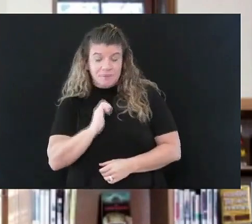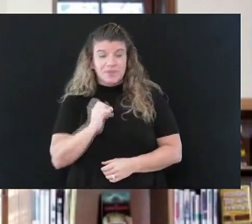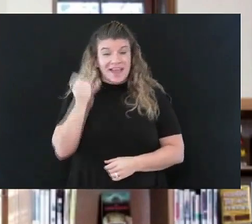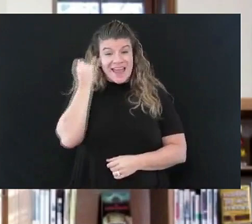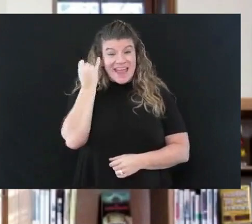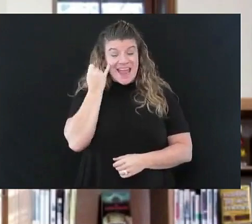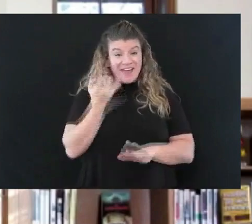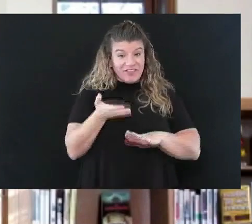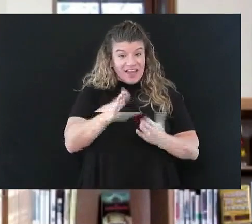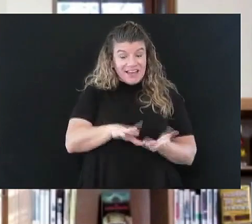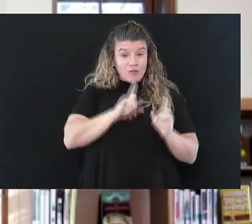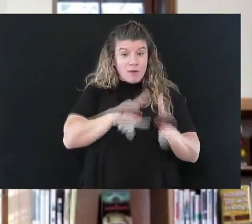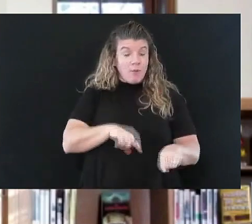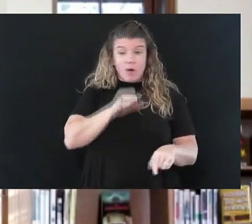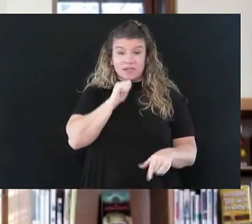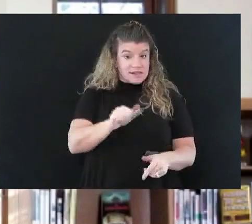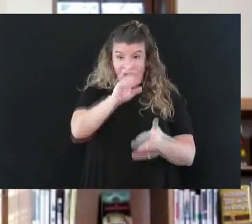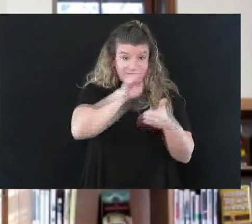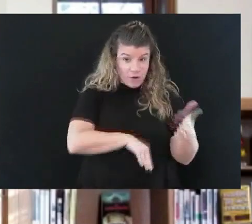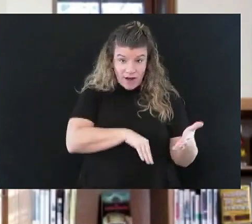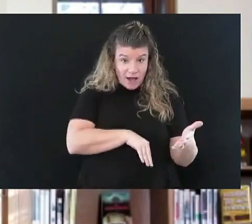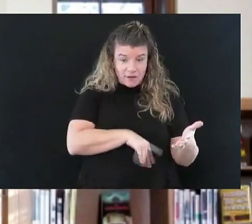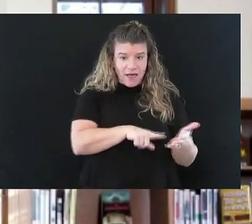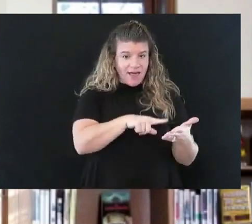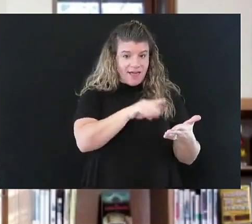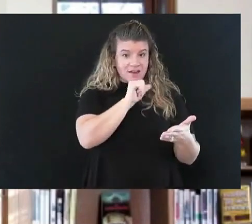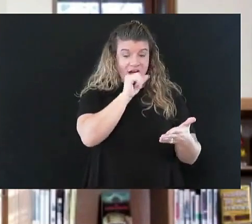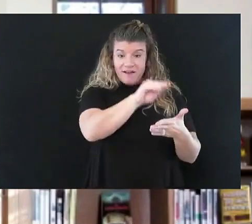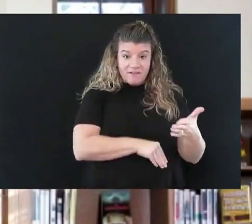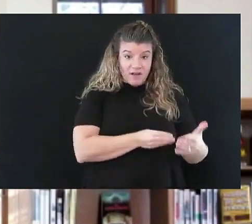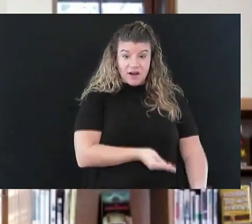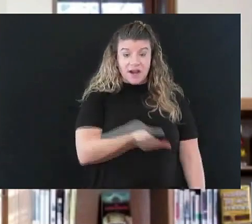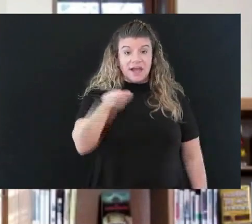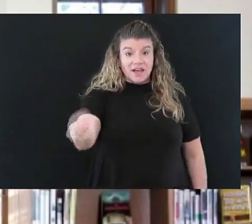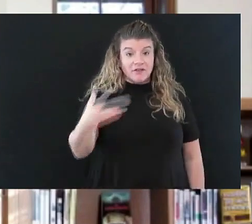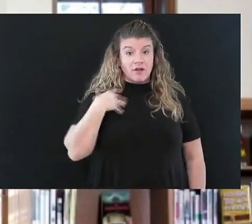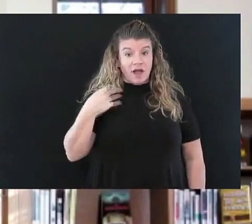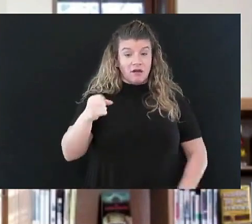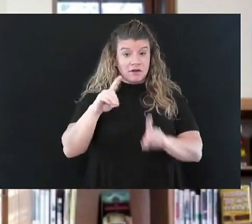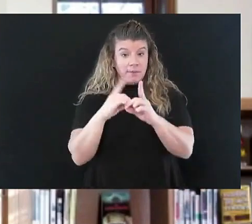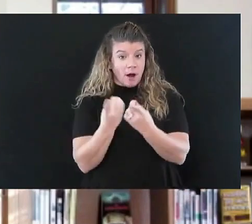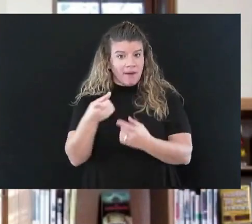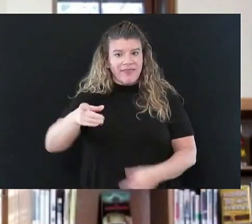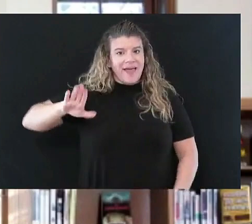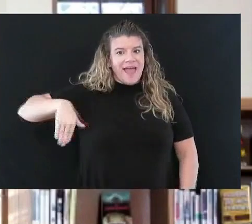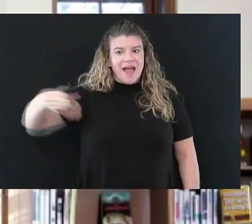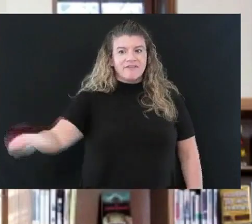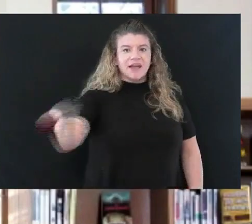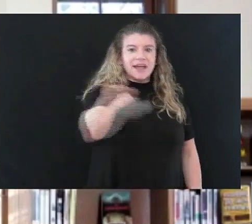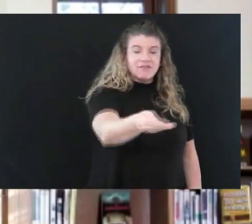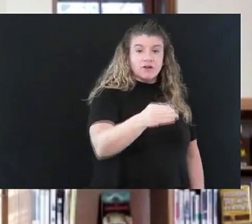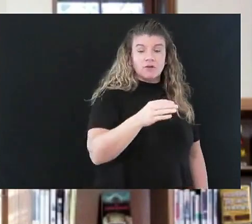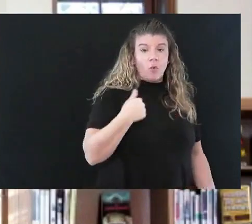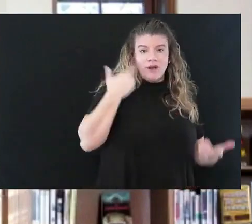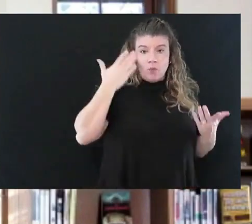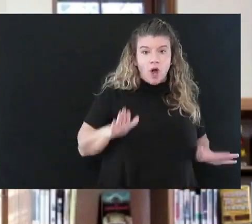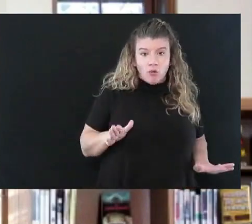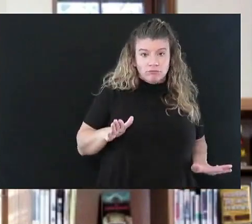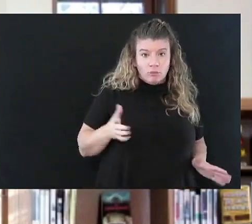is not filled out and given to the local health department, which is then given to us, we don't know about